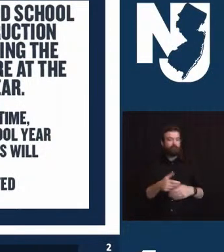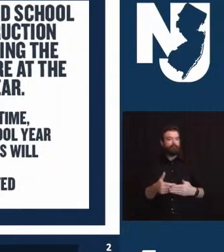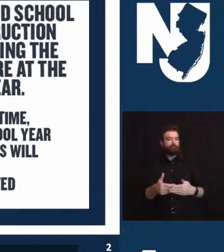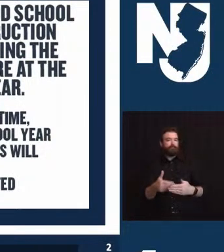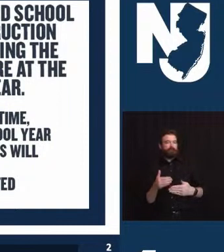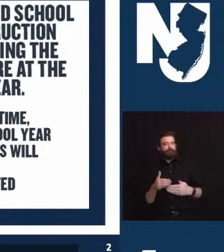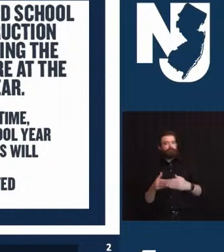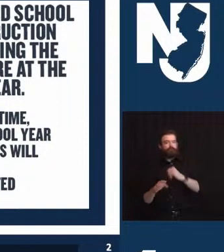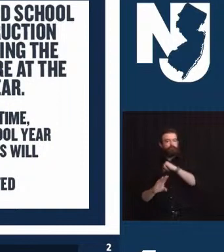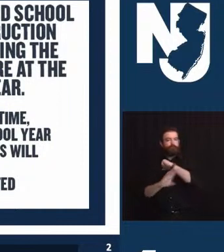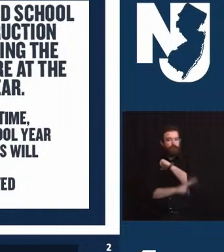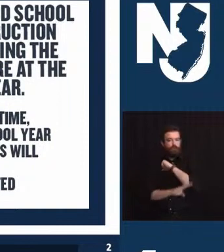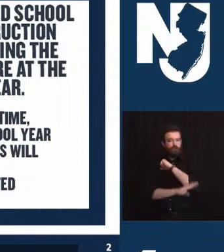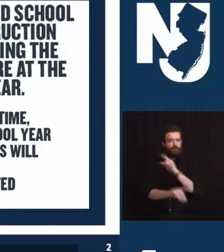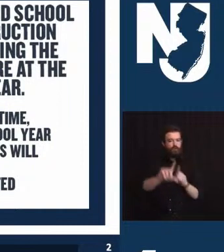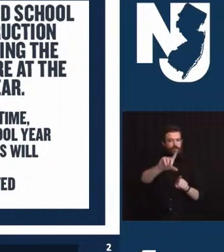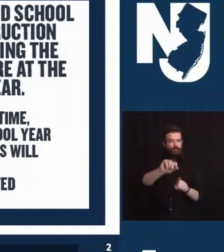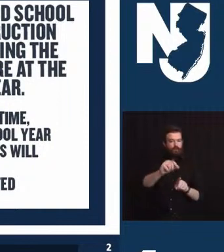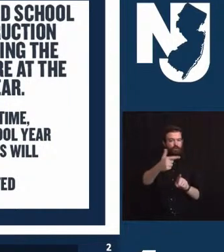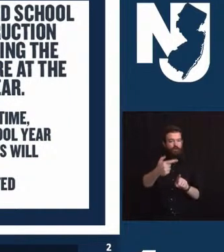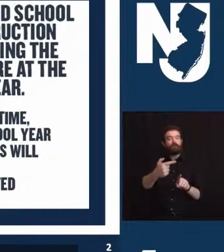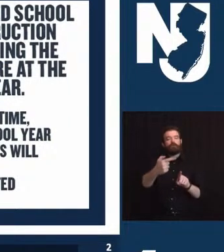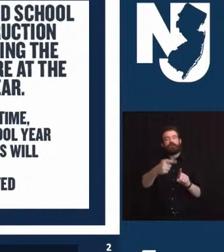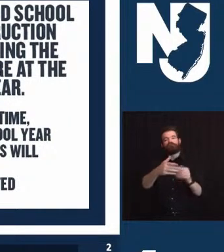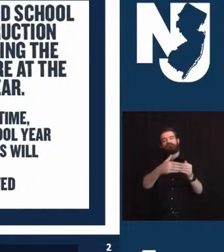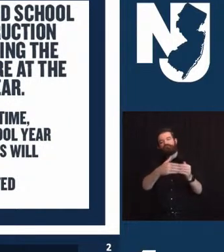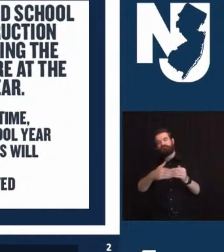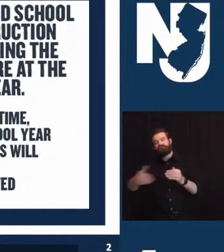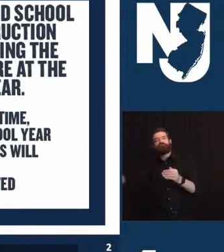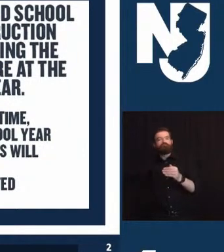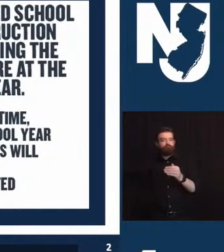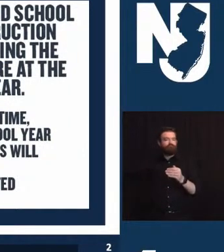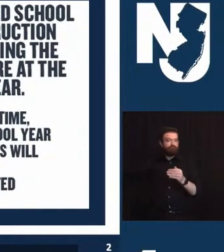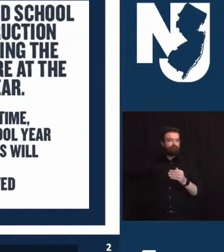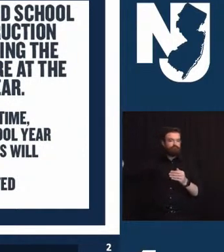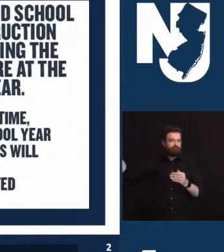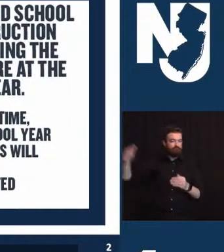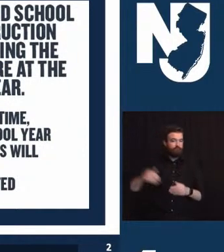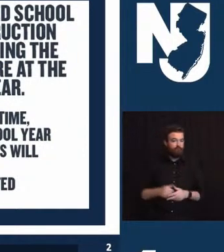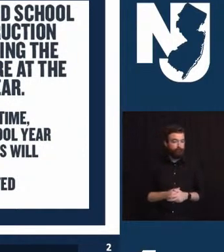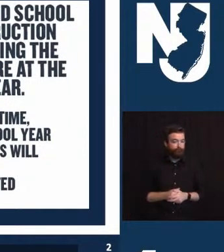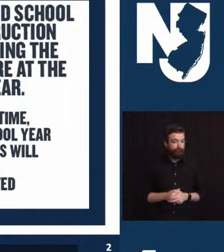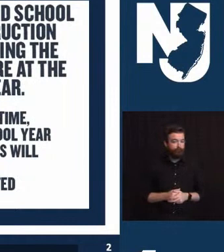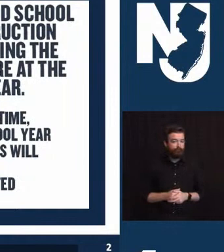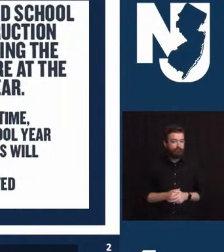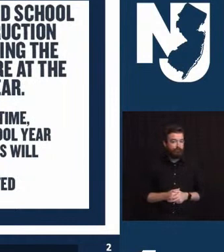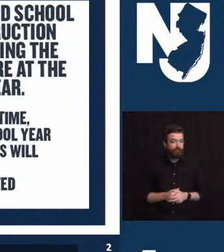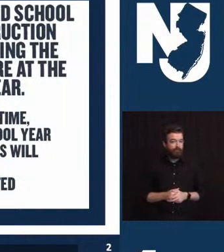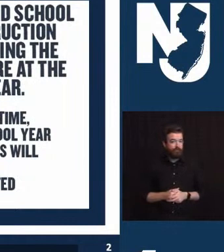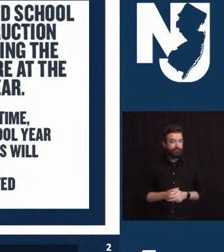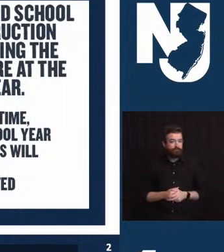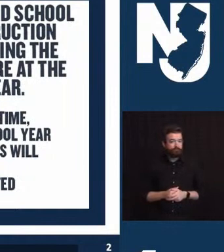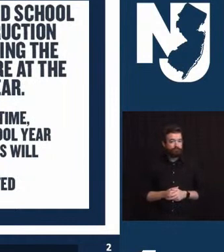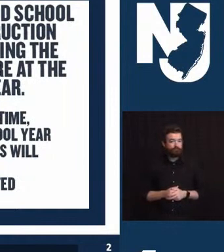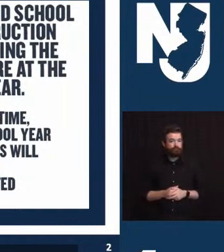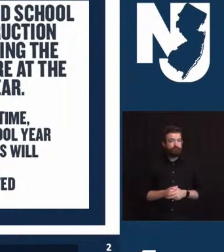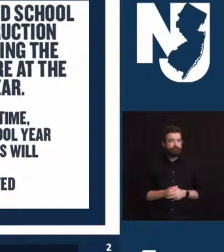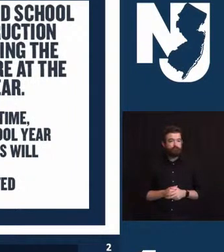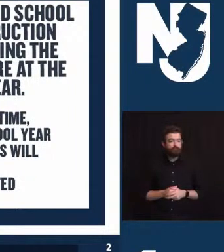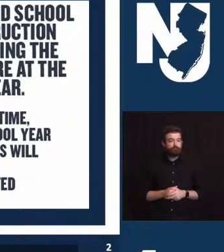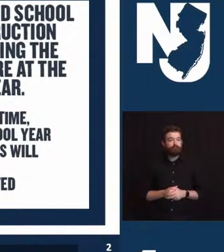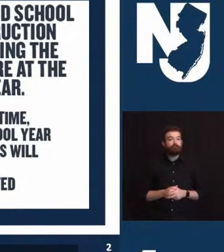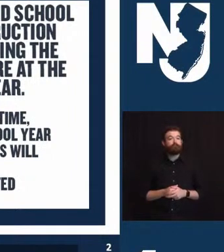2021-2022 school year. Further, this announcement also includes the removal of the full-time remote learning option for